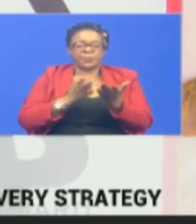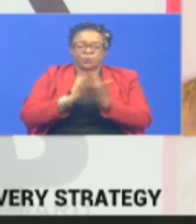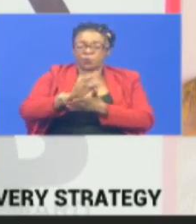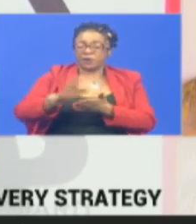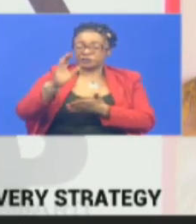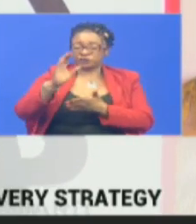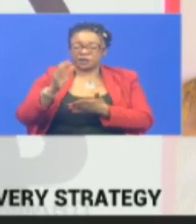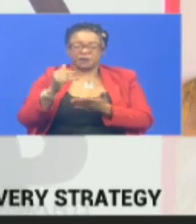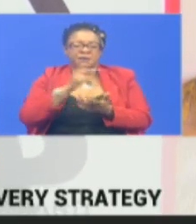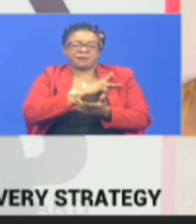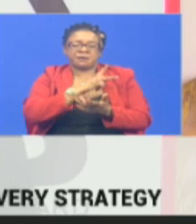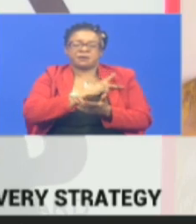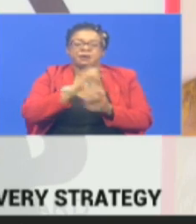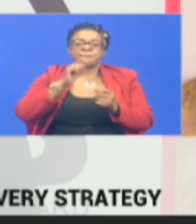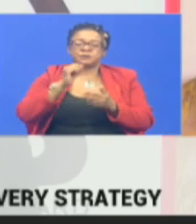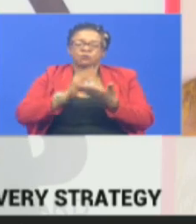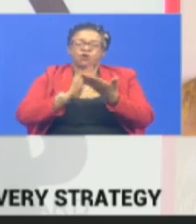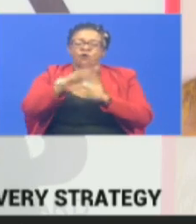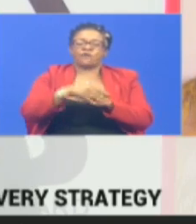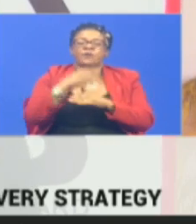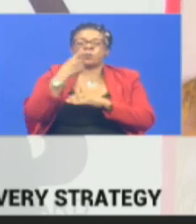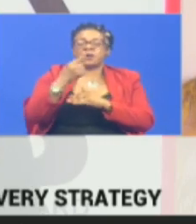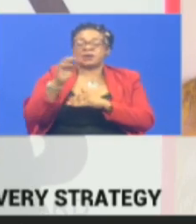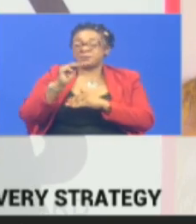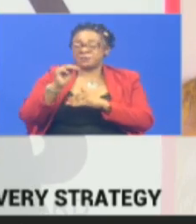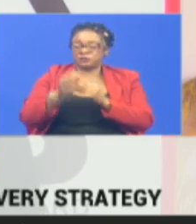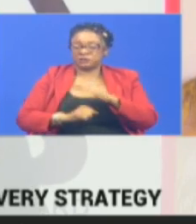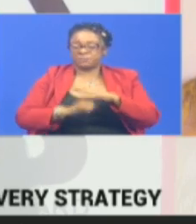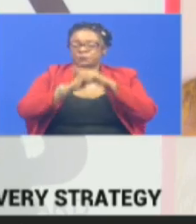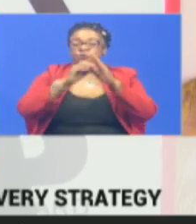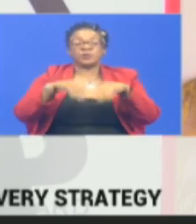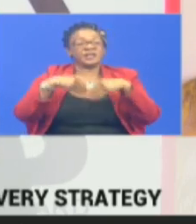it will be over 100 million in terms of the support that we are giving to the industry.